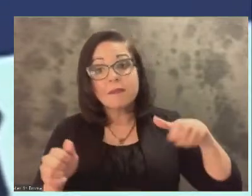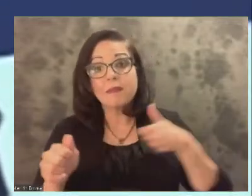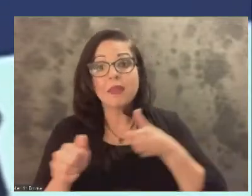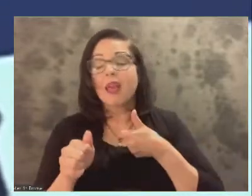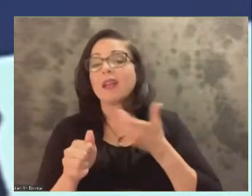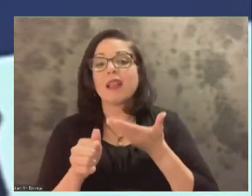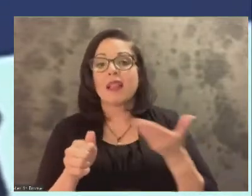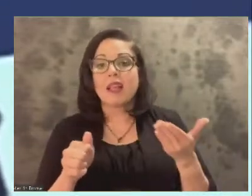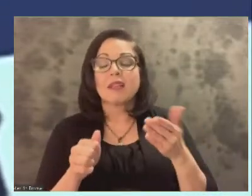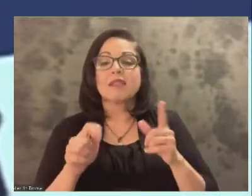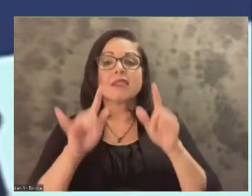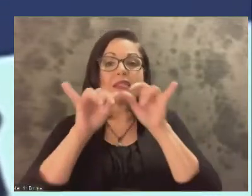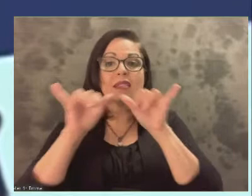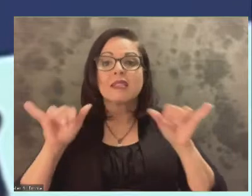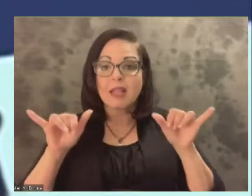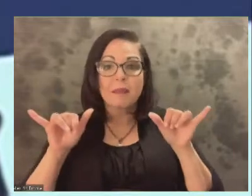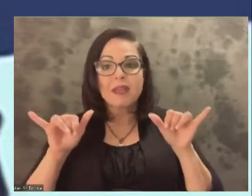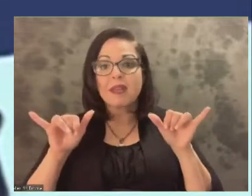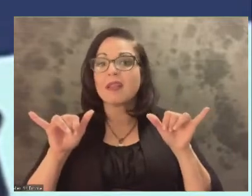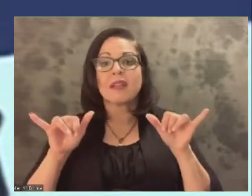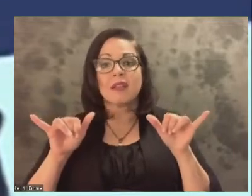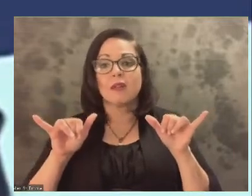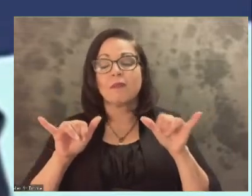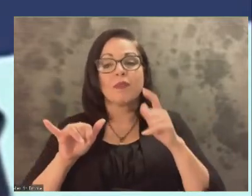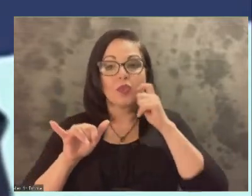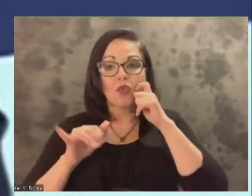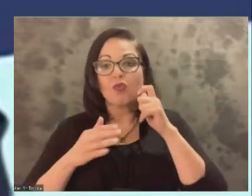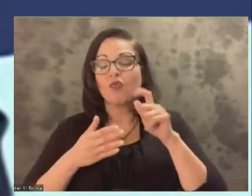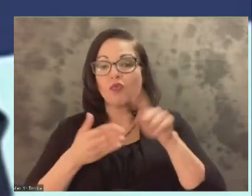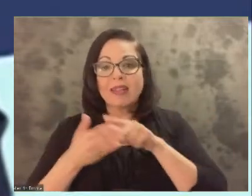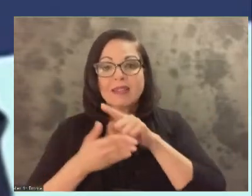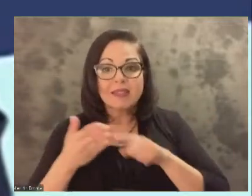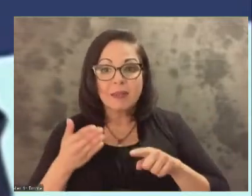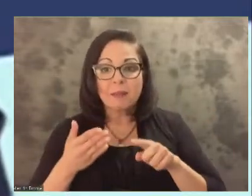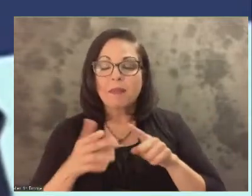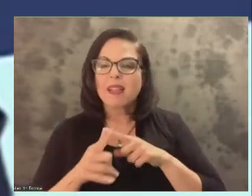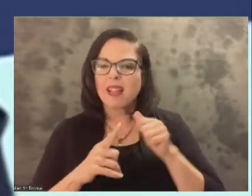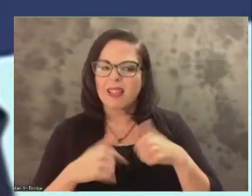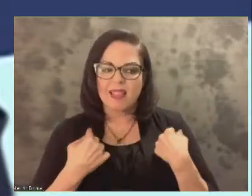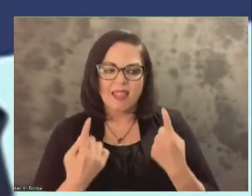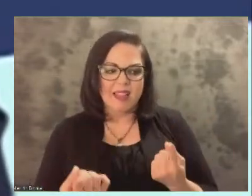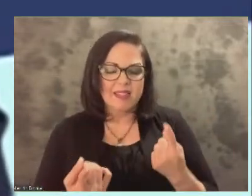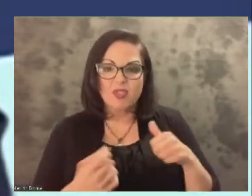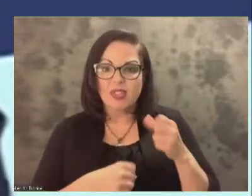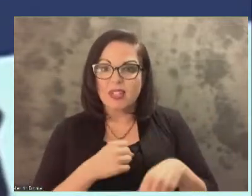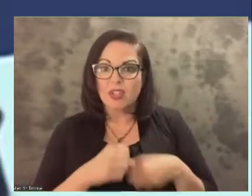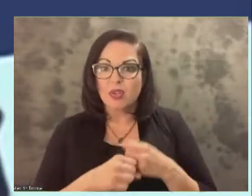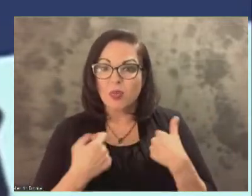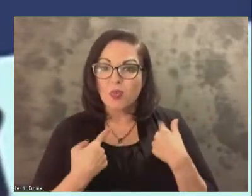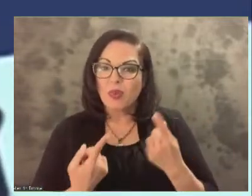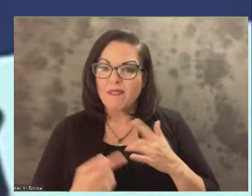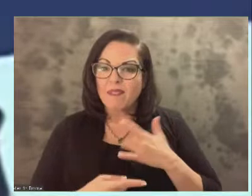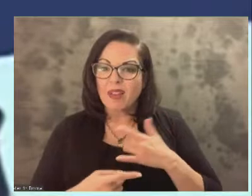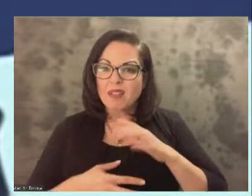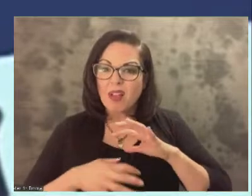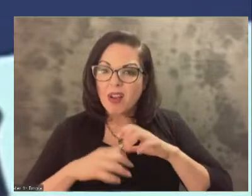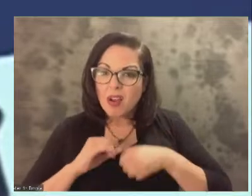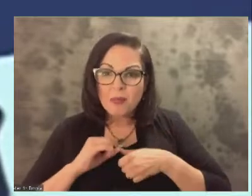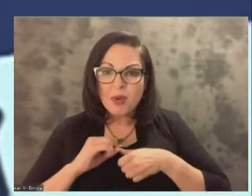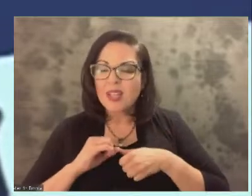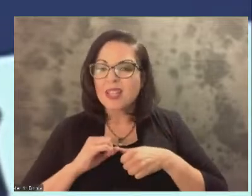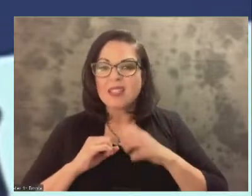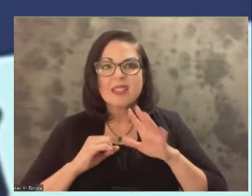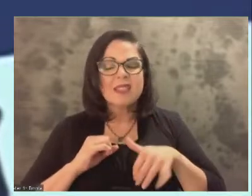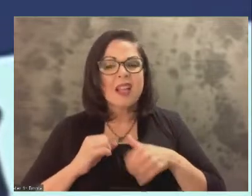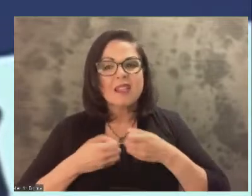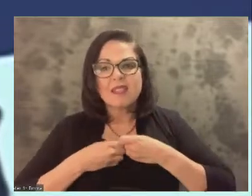and systemic racism. Over this past year plus, we have been heartbroken and outraged at the increase in